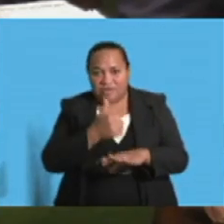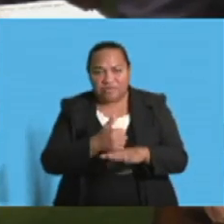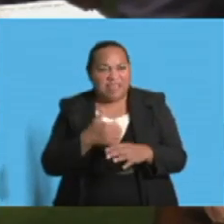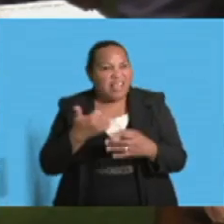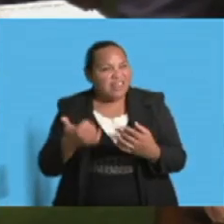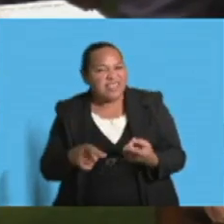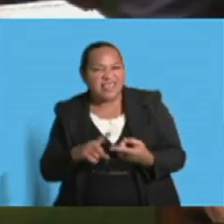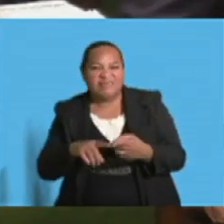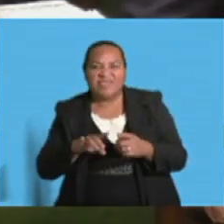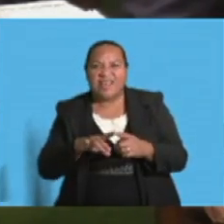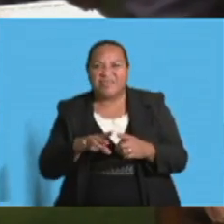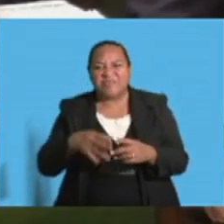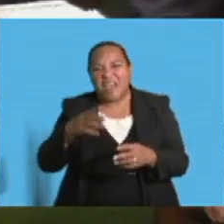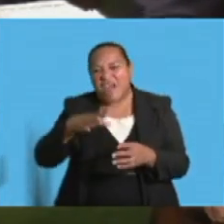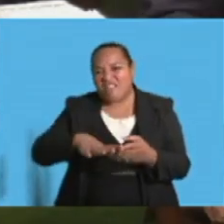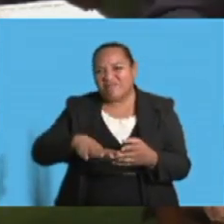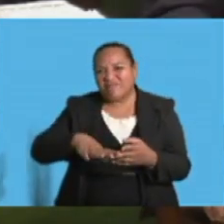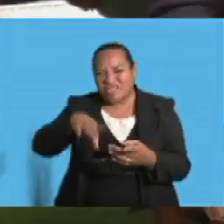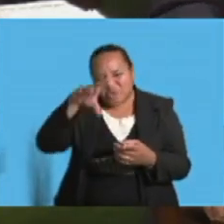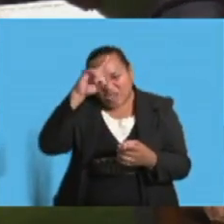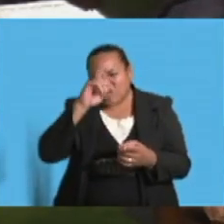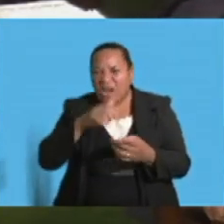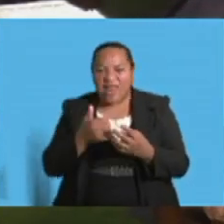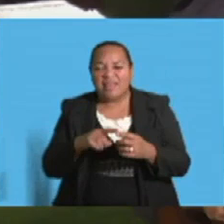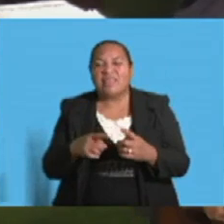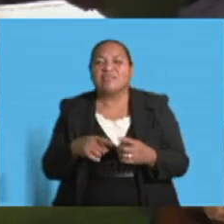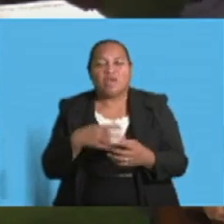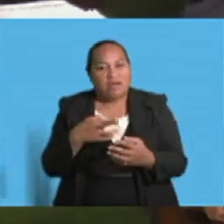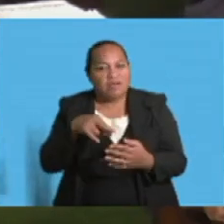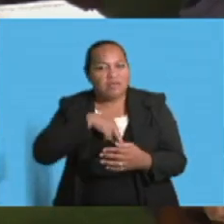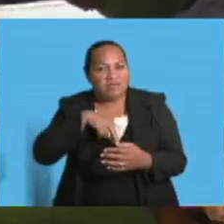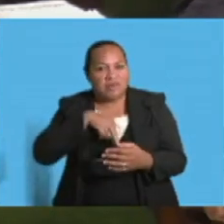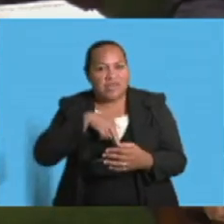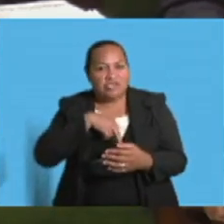receives financial assistance from the state or not. Madam Speaker,